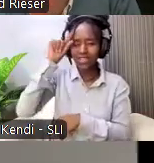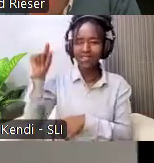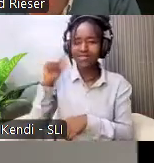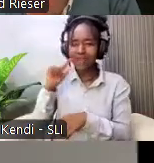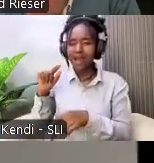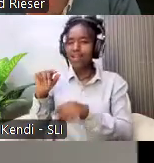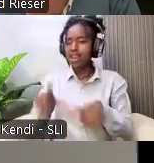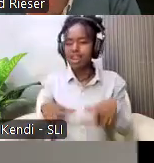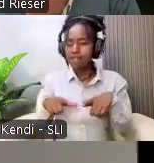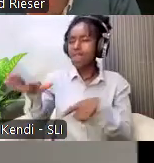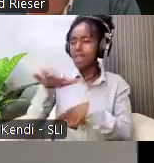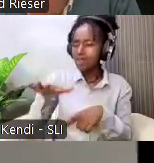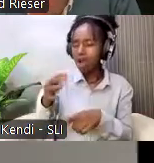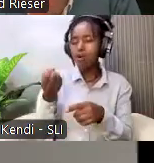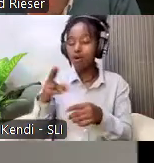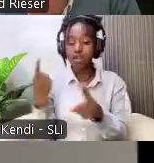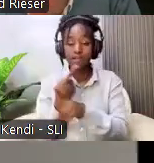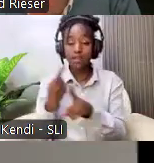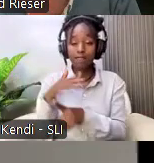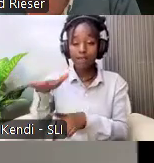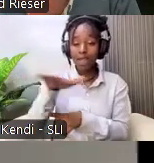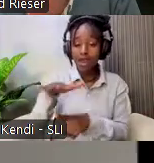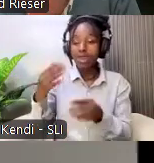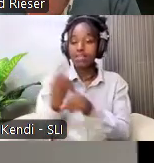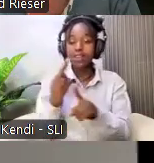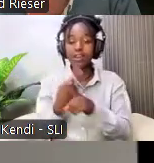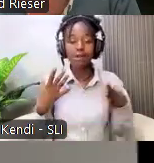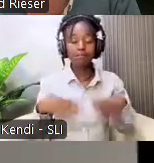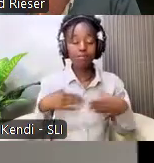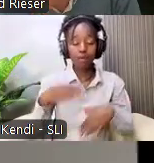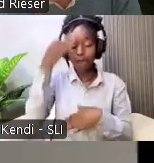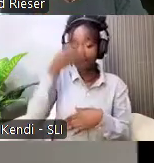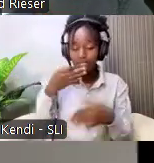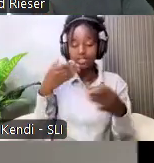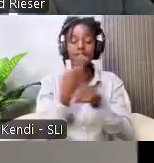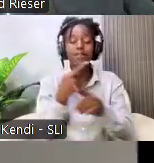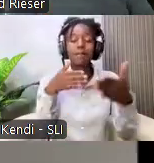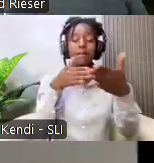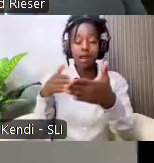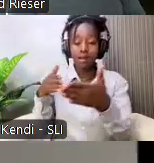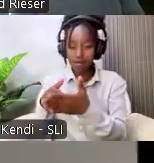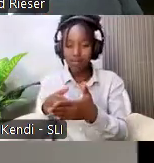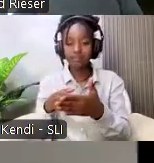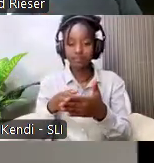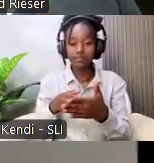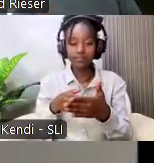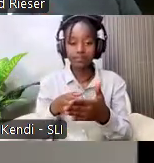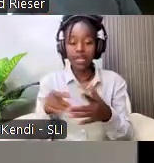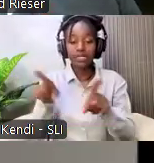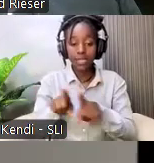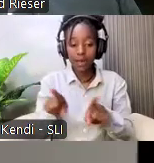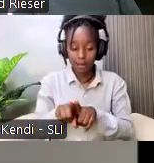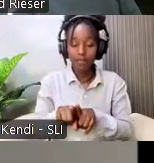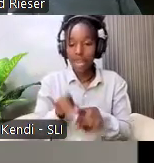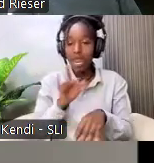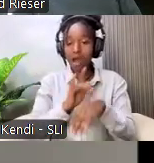intersectional identities, the barriers to inclusion are multifaceted and deeply entrenched. As a member